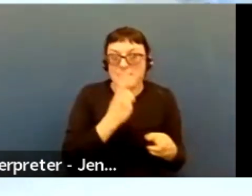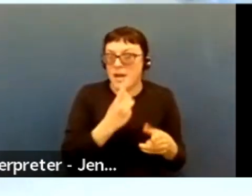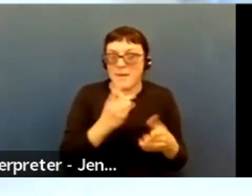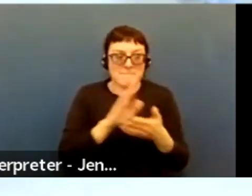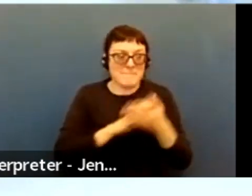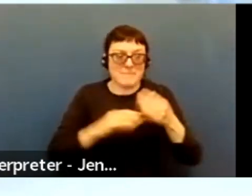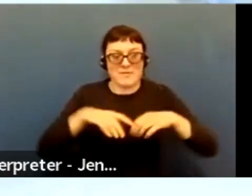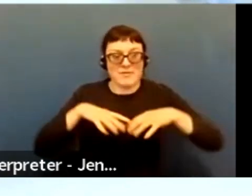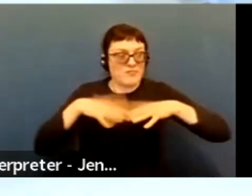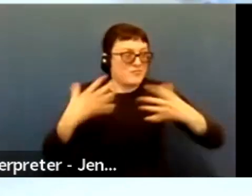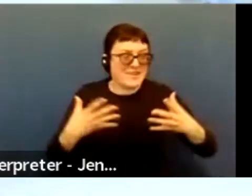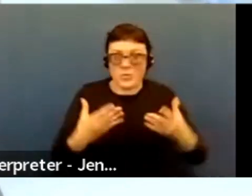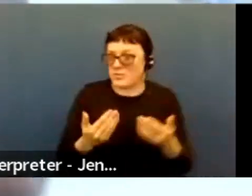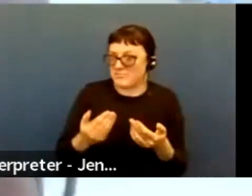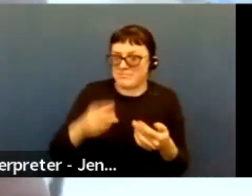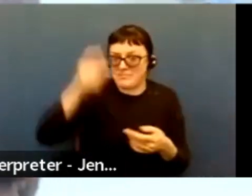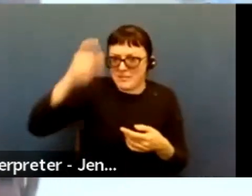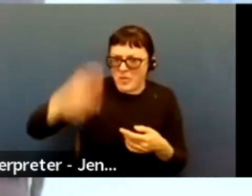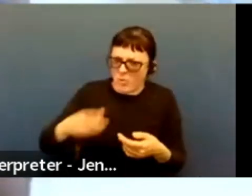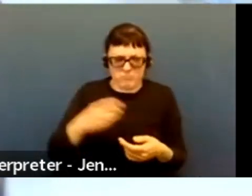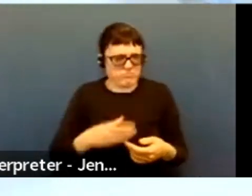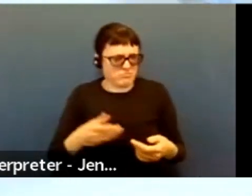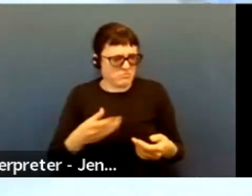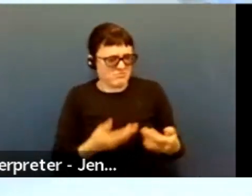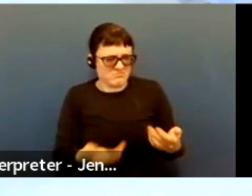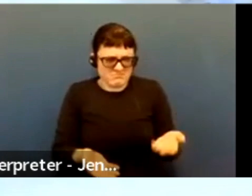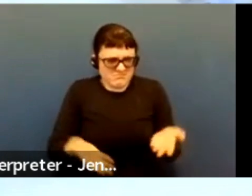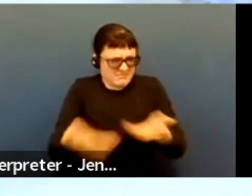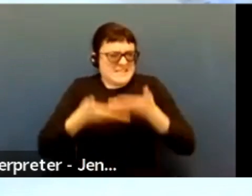one is dependent on you because they don't expect any money from you.